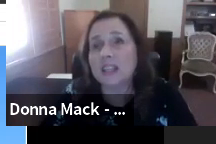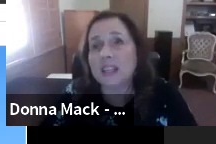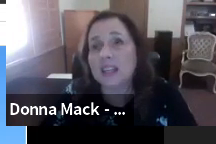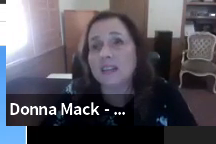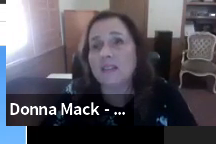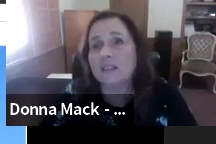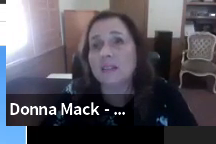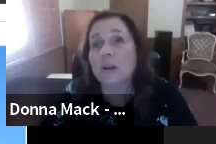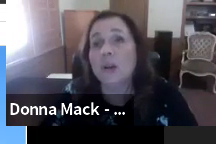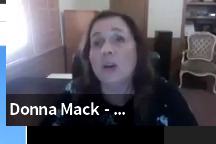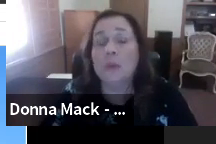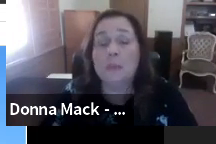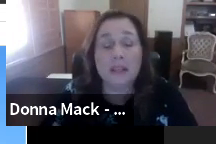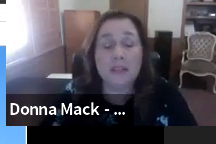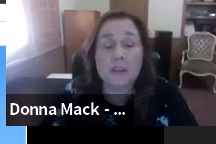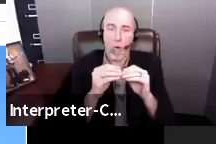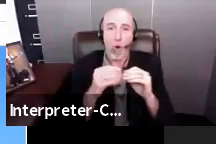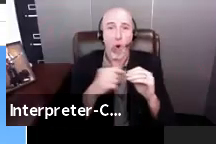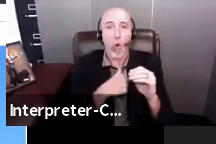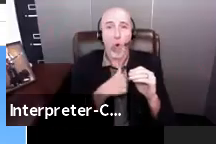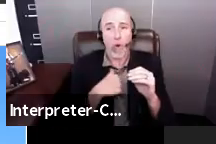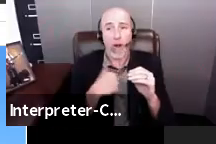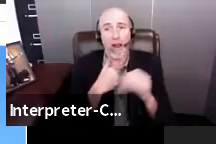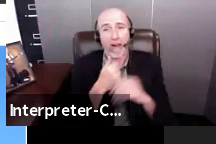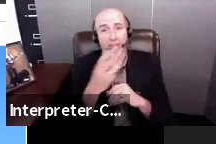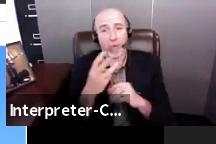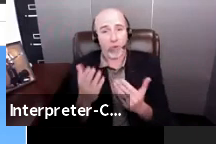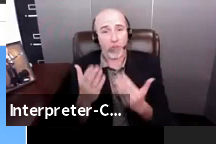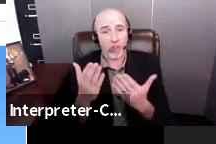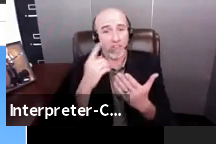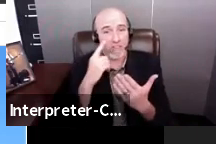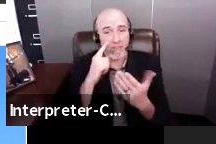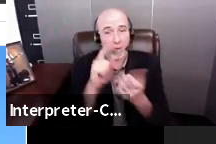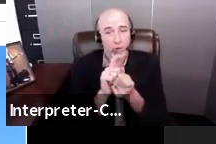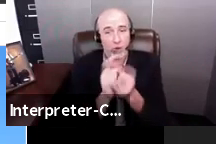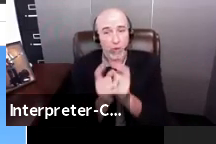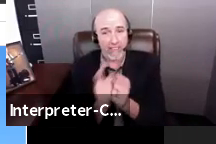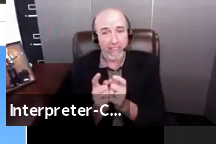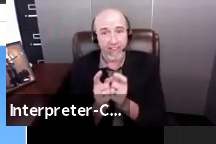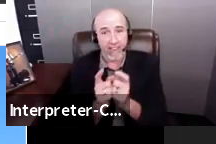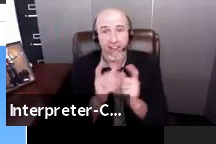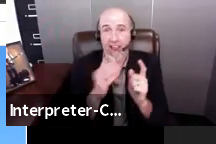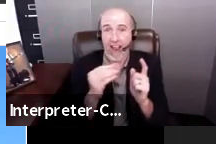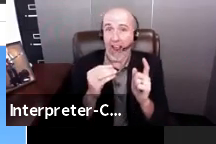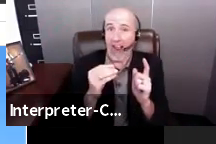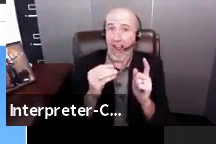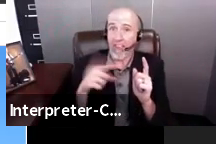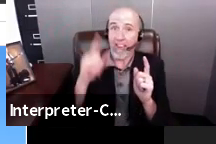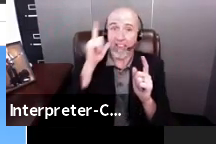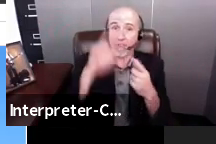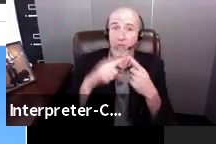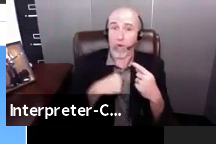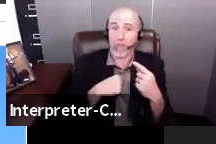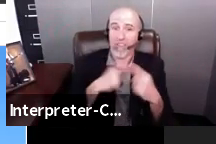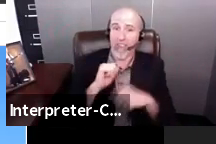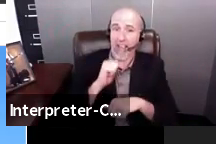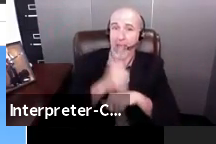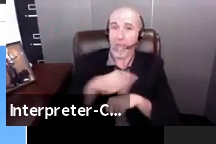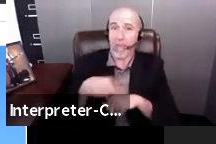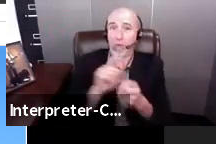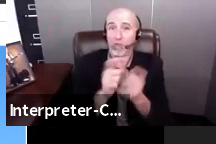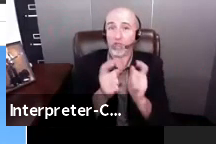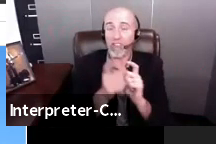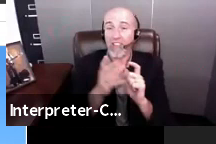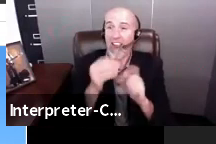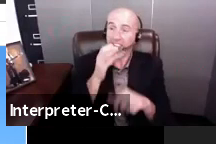of the ADA. We made a few suggestions for tweaks, and they listened to us. They implemented those changes, and